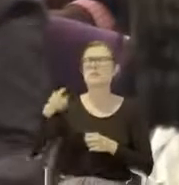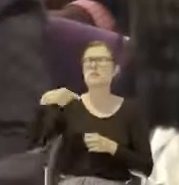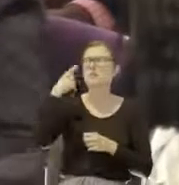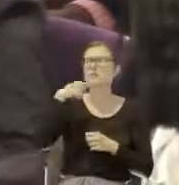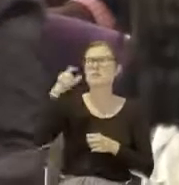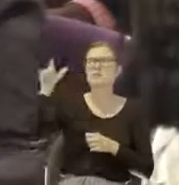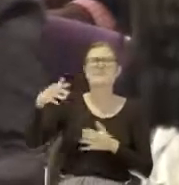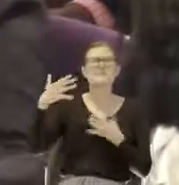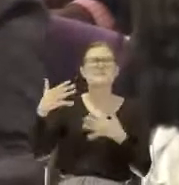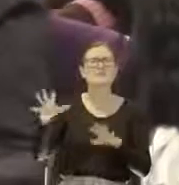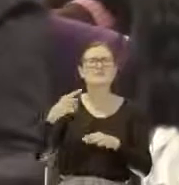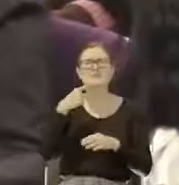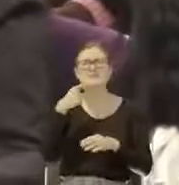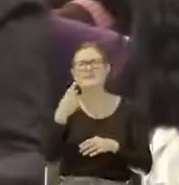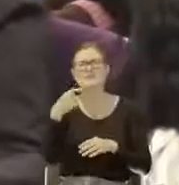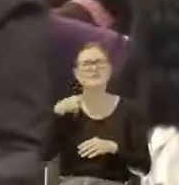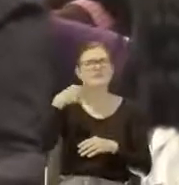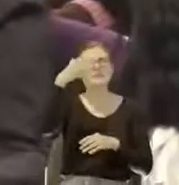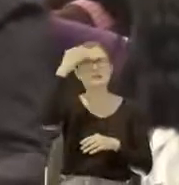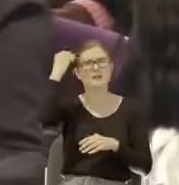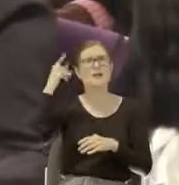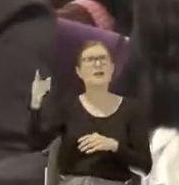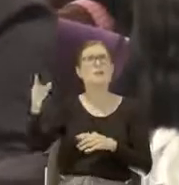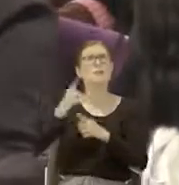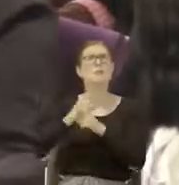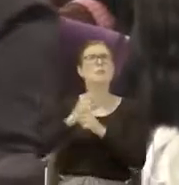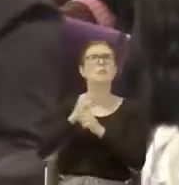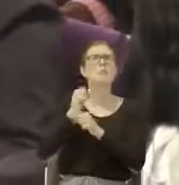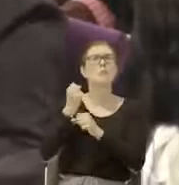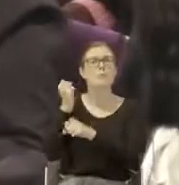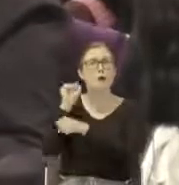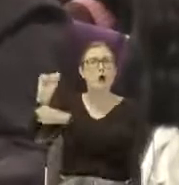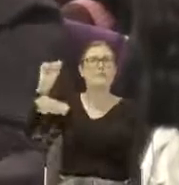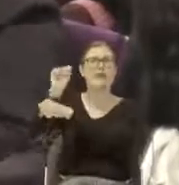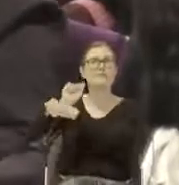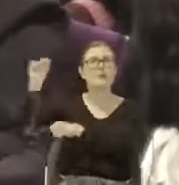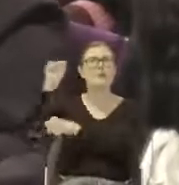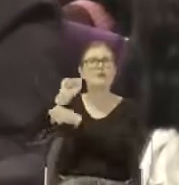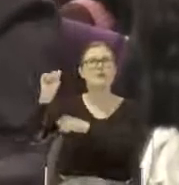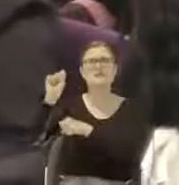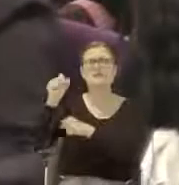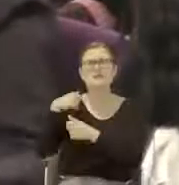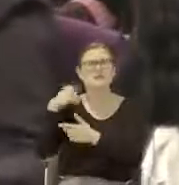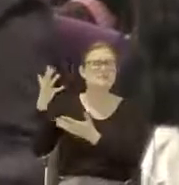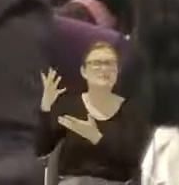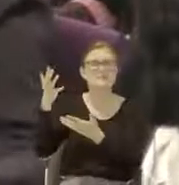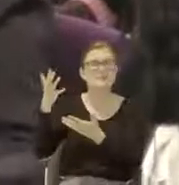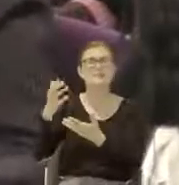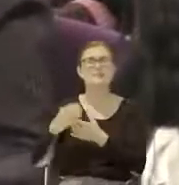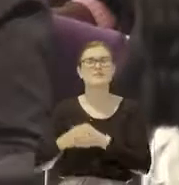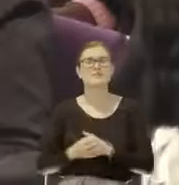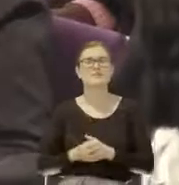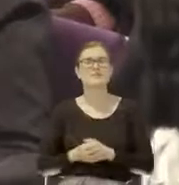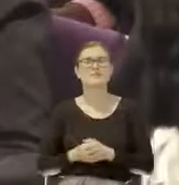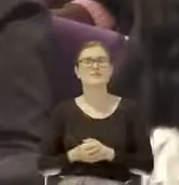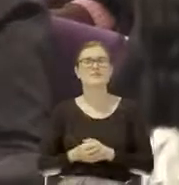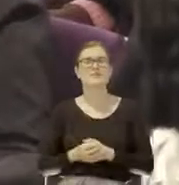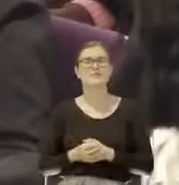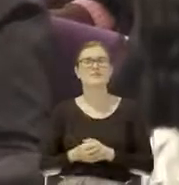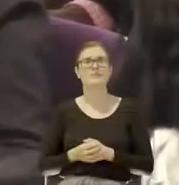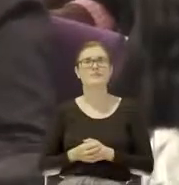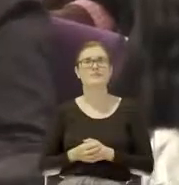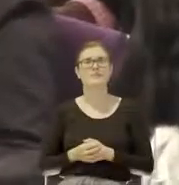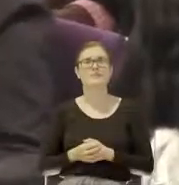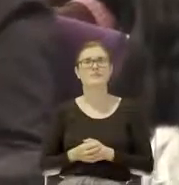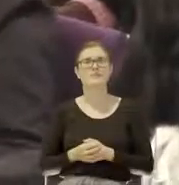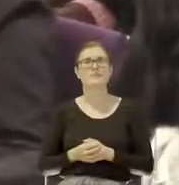protest earlier, and councillors are they are exposed and very vulnerable, which is